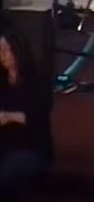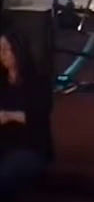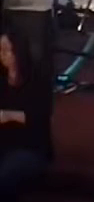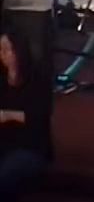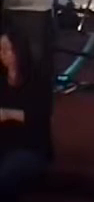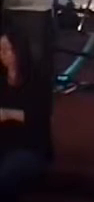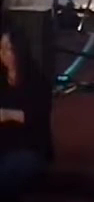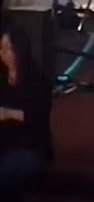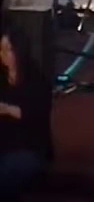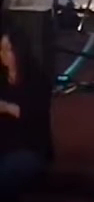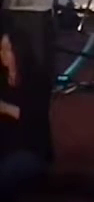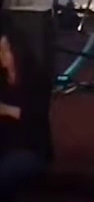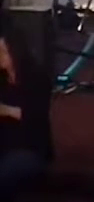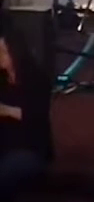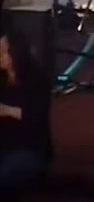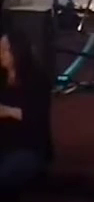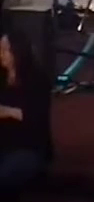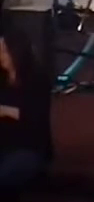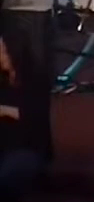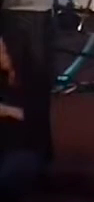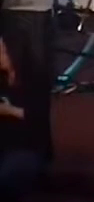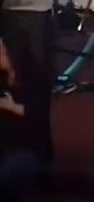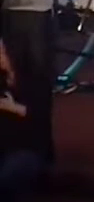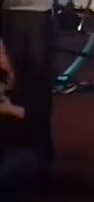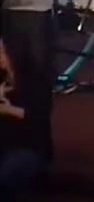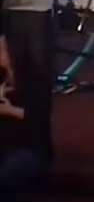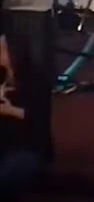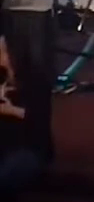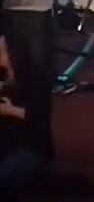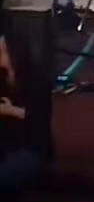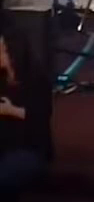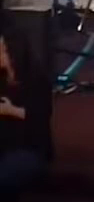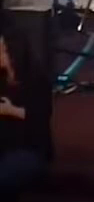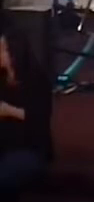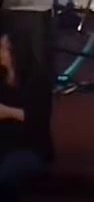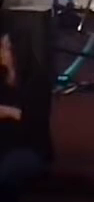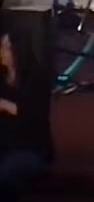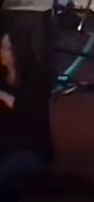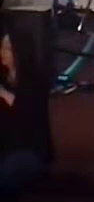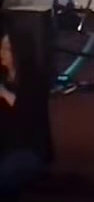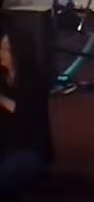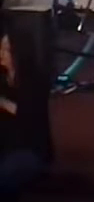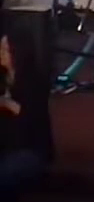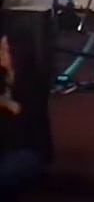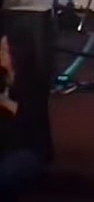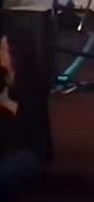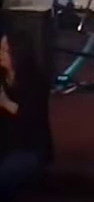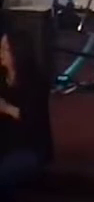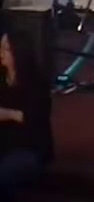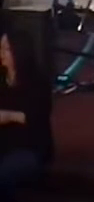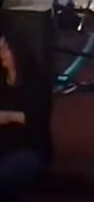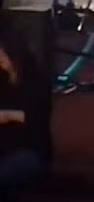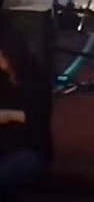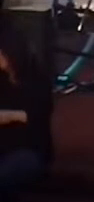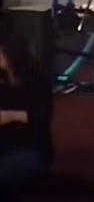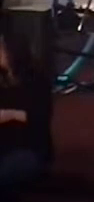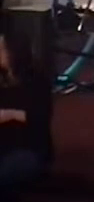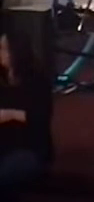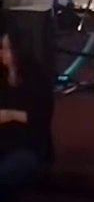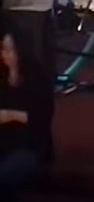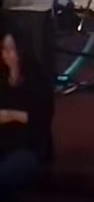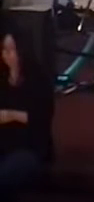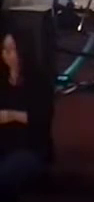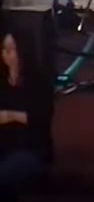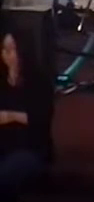grow spiritually. We have to be obligated. And the illustration he gave is a full man. Now, I have another picture up here that should be there. Has anybody